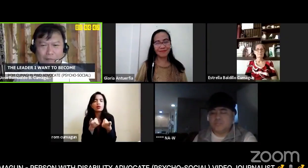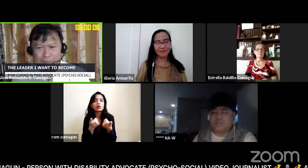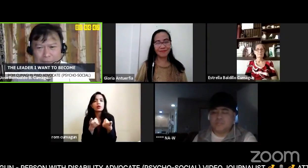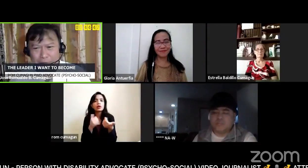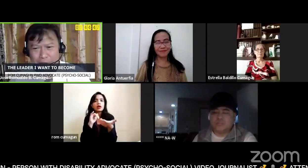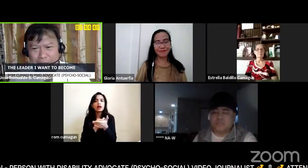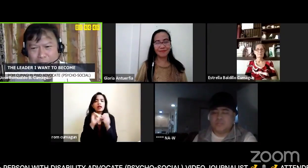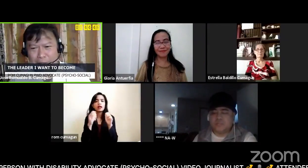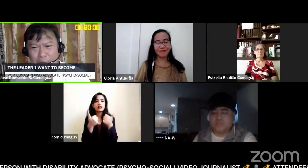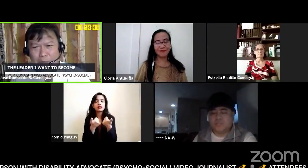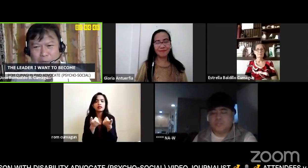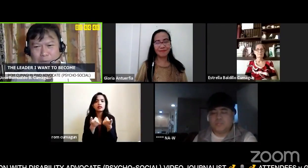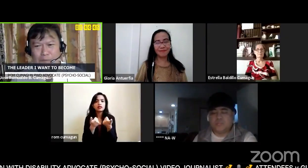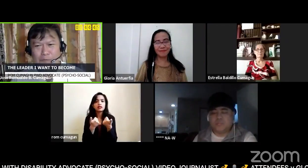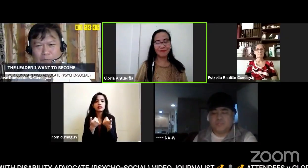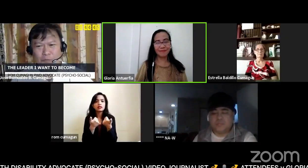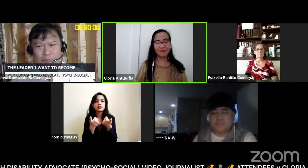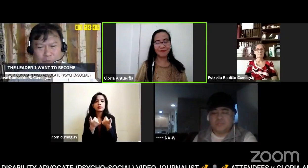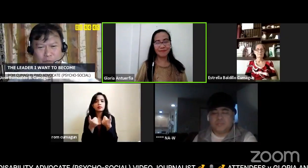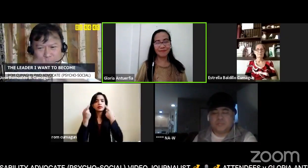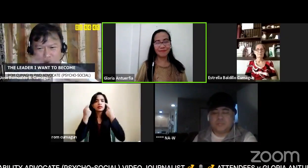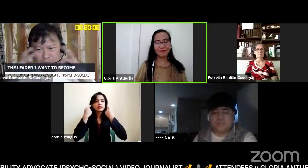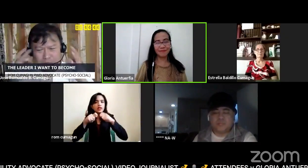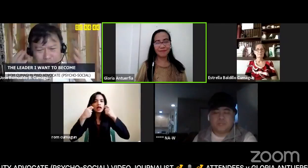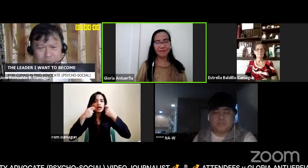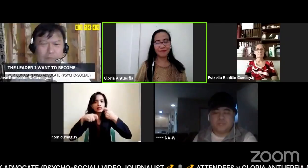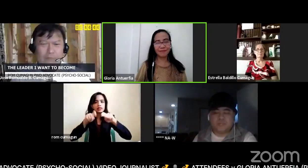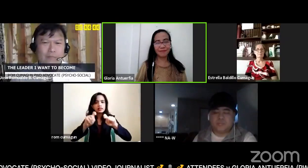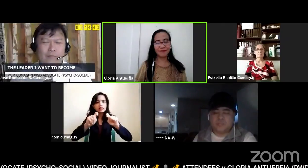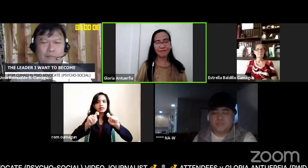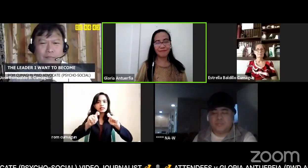one way of trying